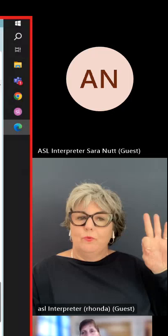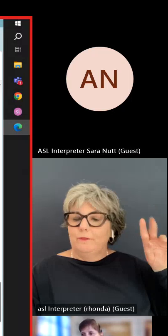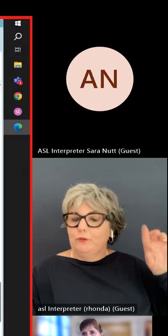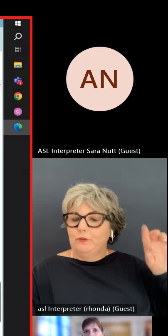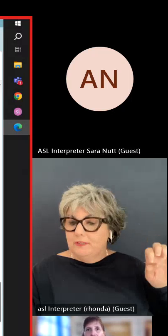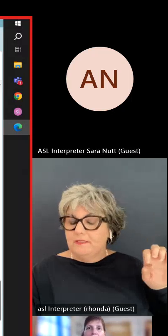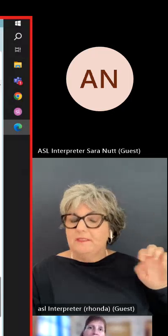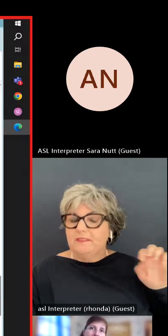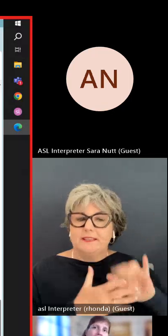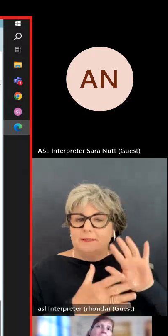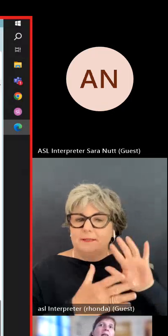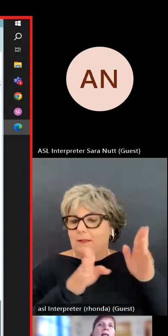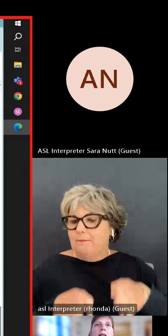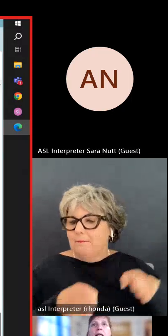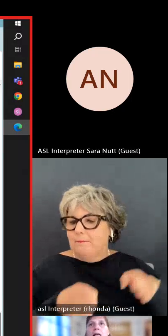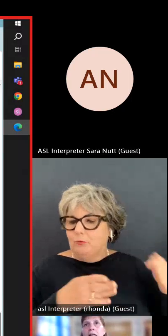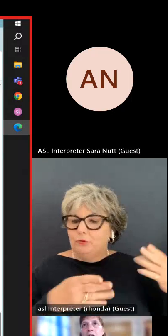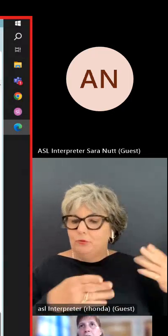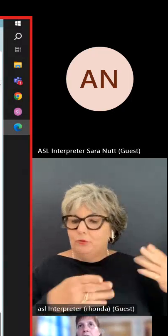about them at a glance.